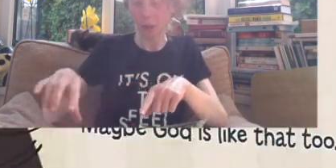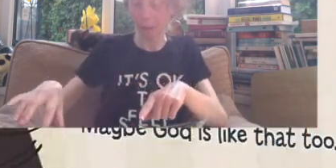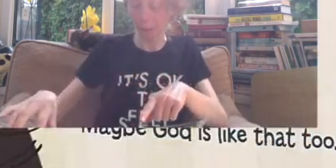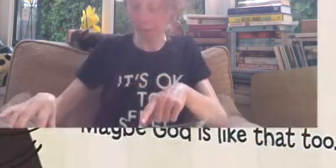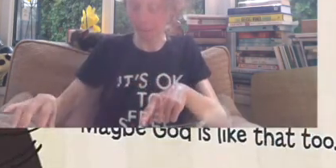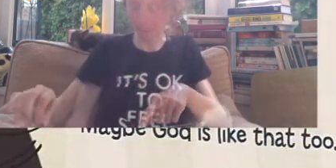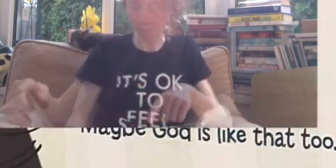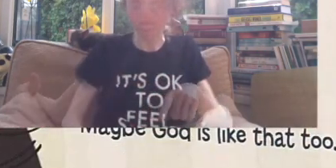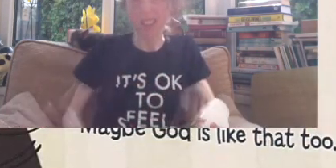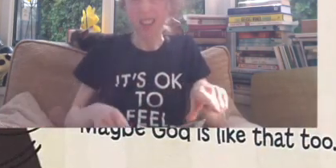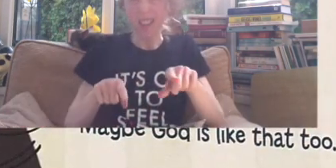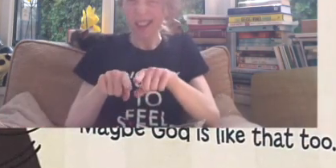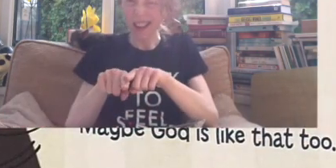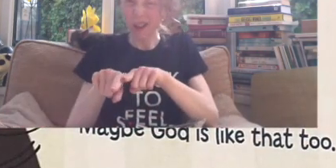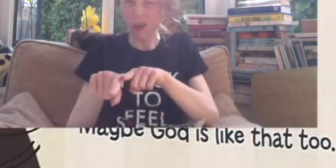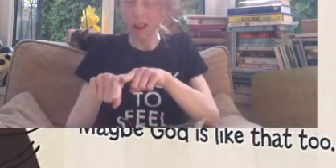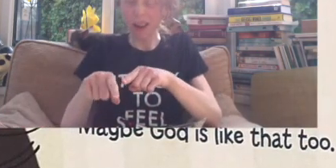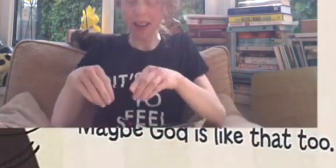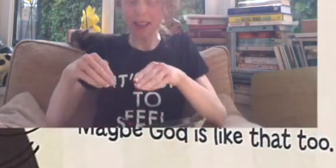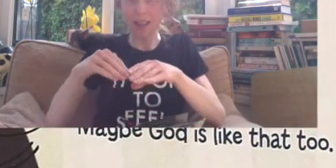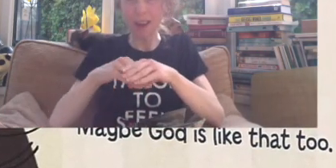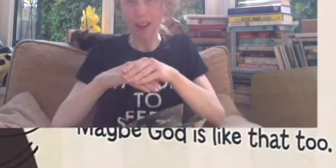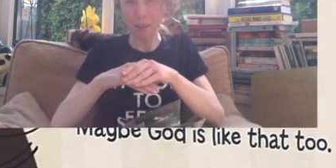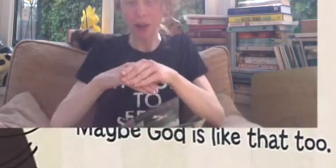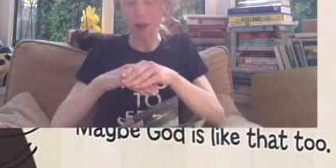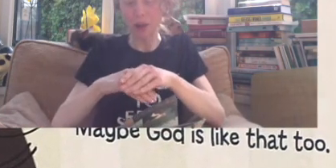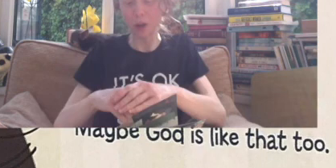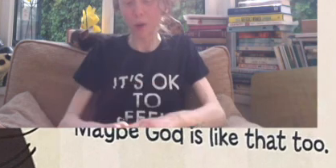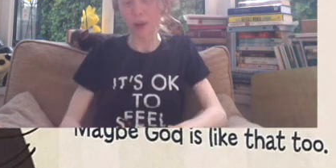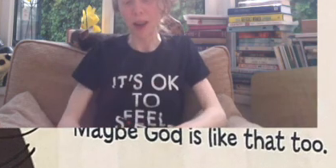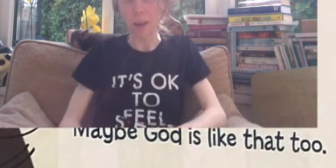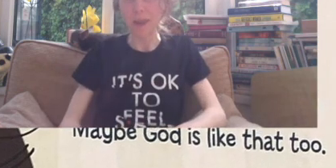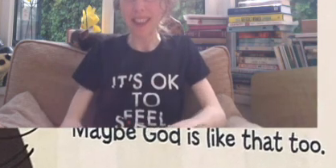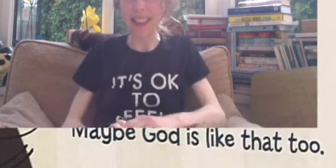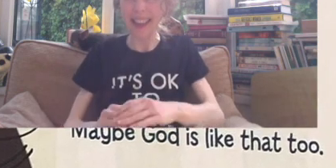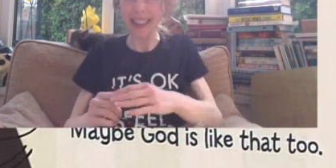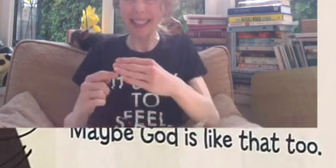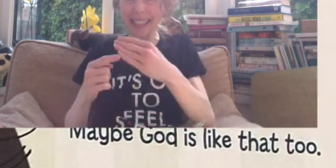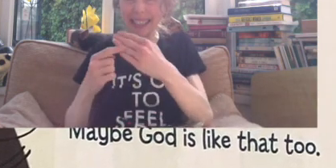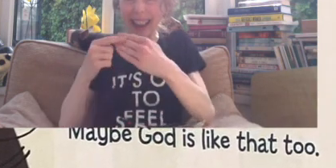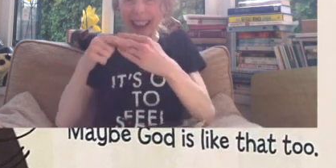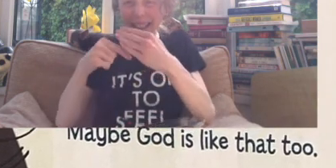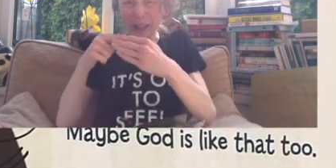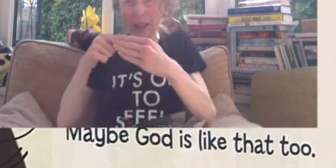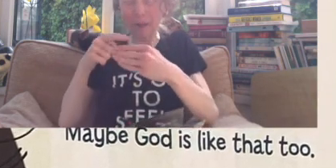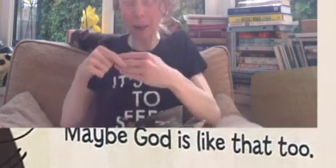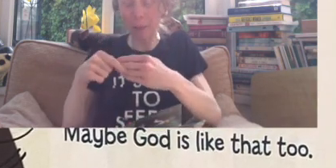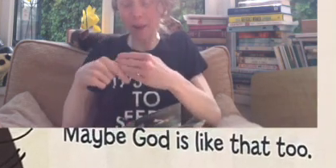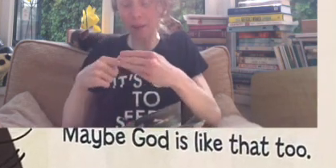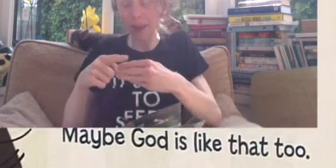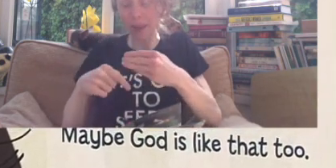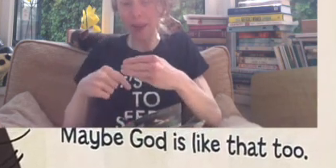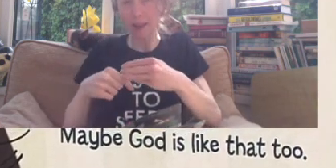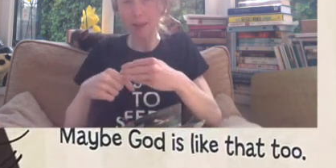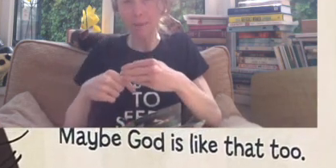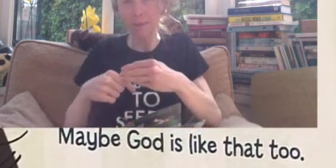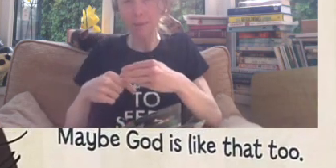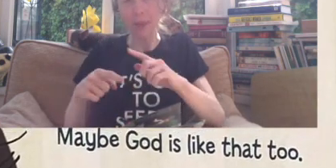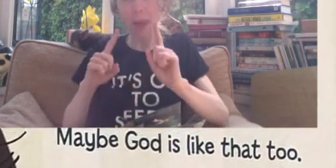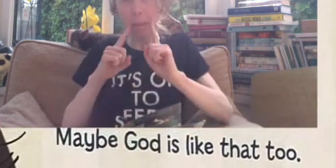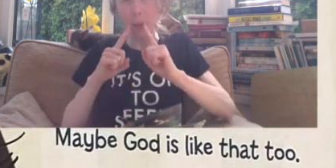too. I try to tie my shoes, but the laces tangle around my